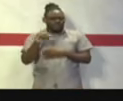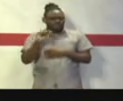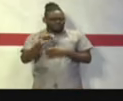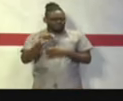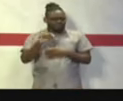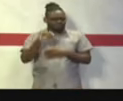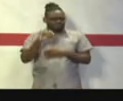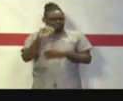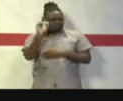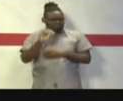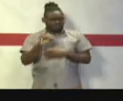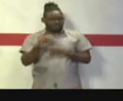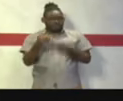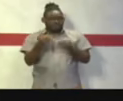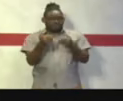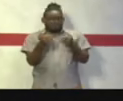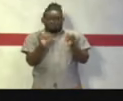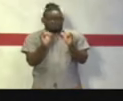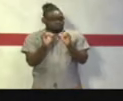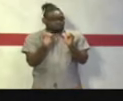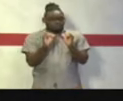Next slide.